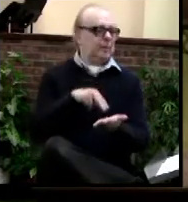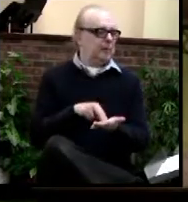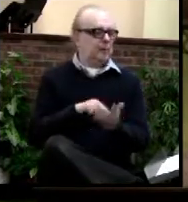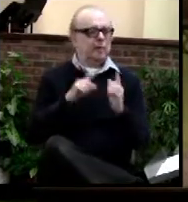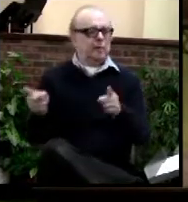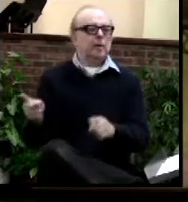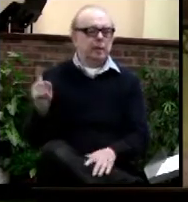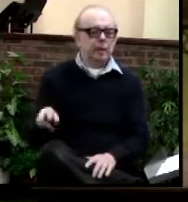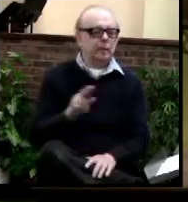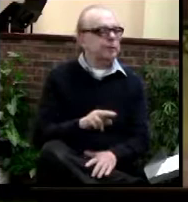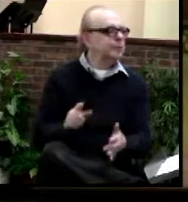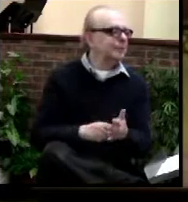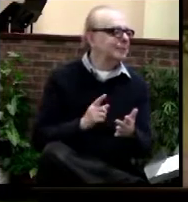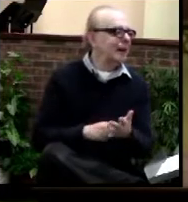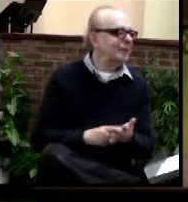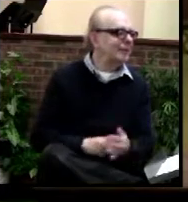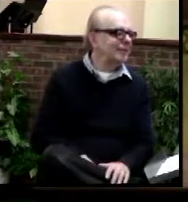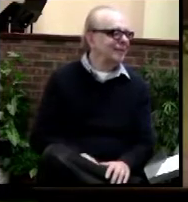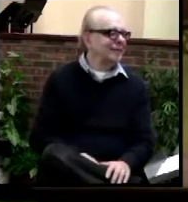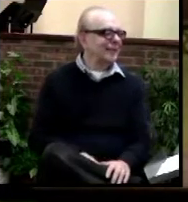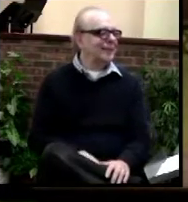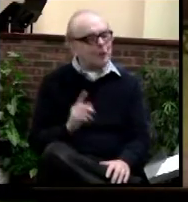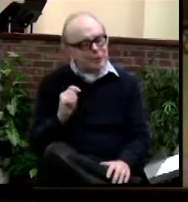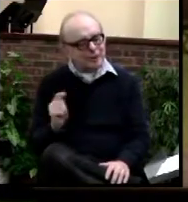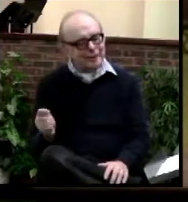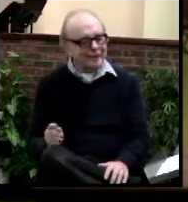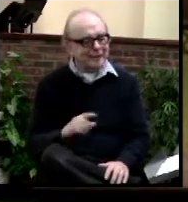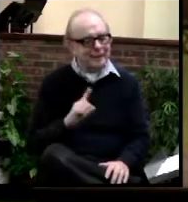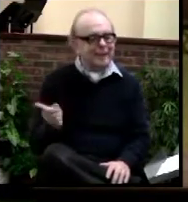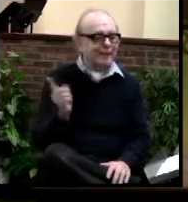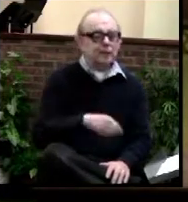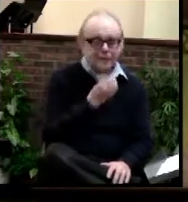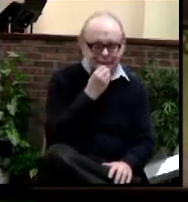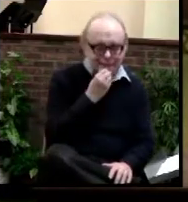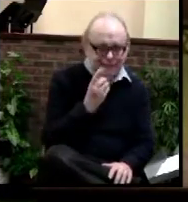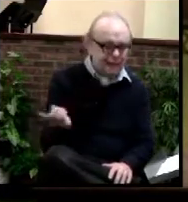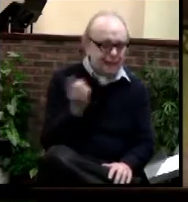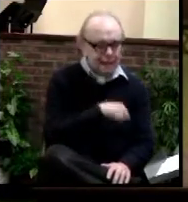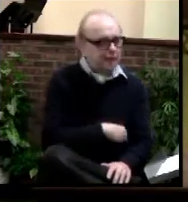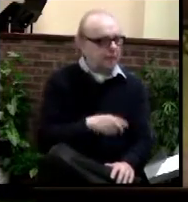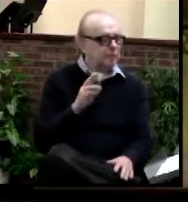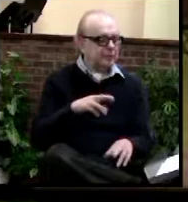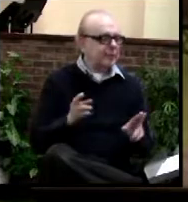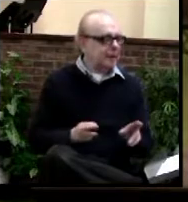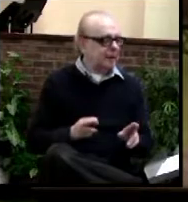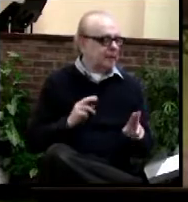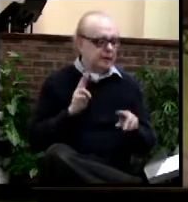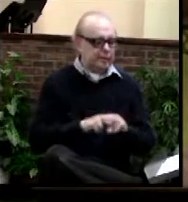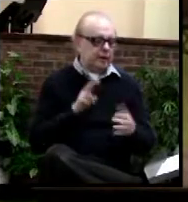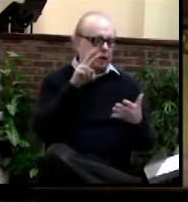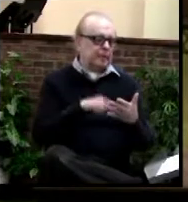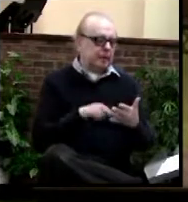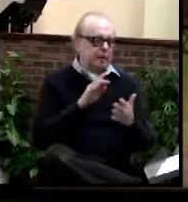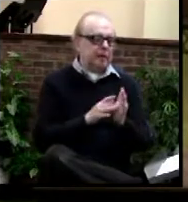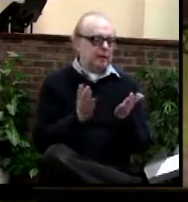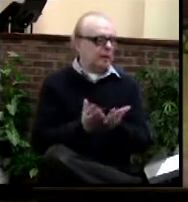the restroom every once in a while, okay? Got to do that. And then I got to go eat, and then I got to go back to my room, and I got to read my Bible, and I